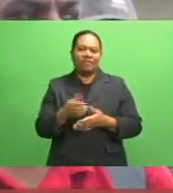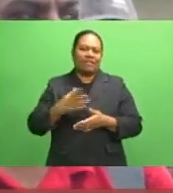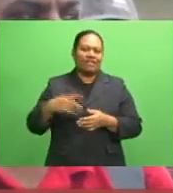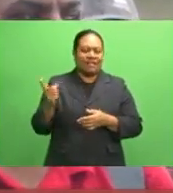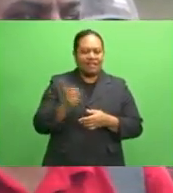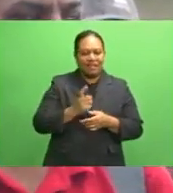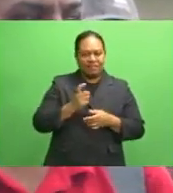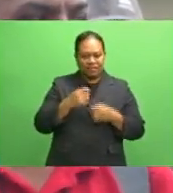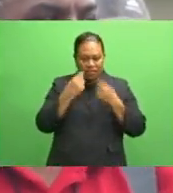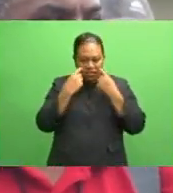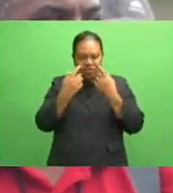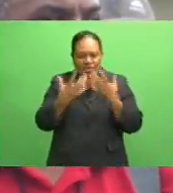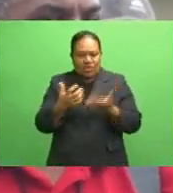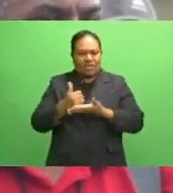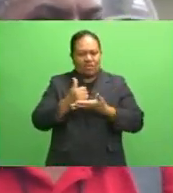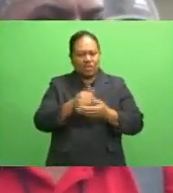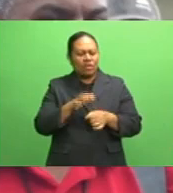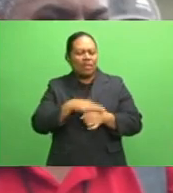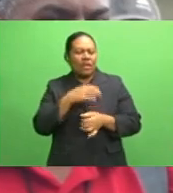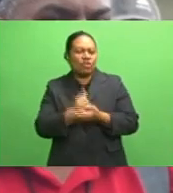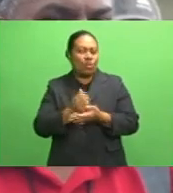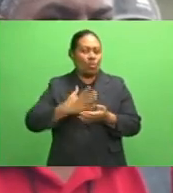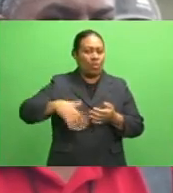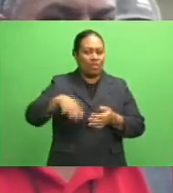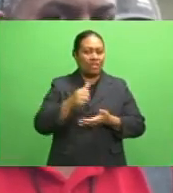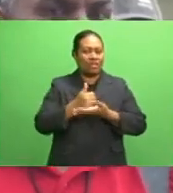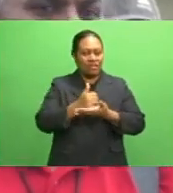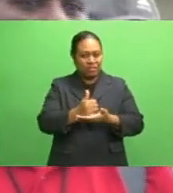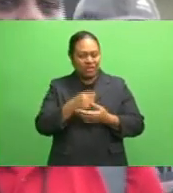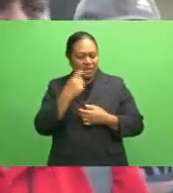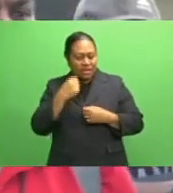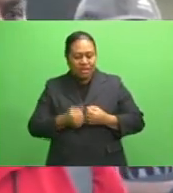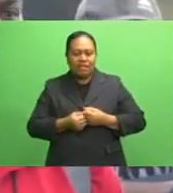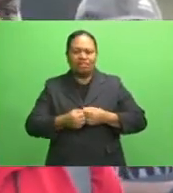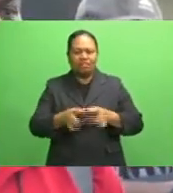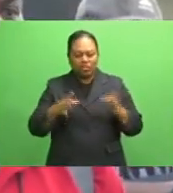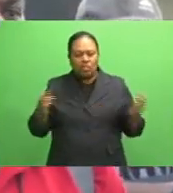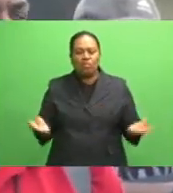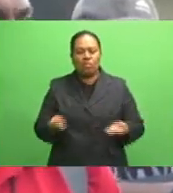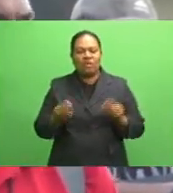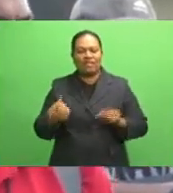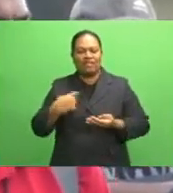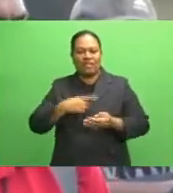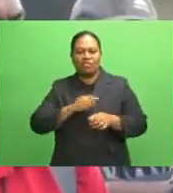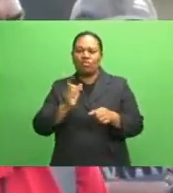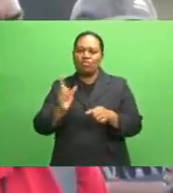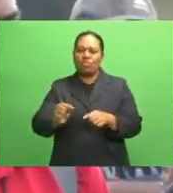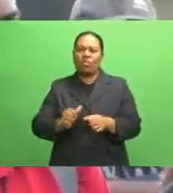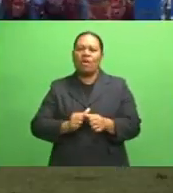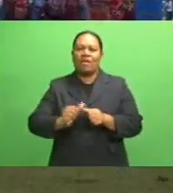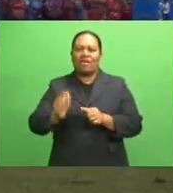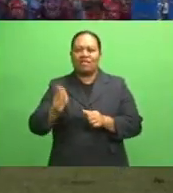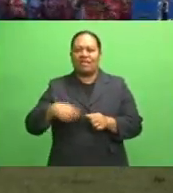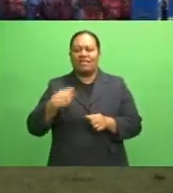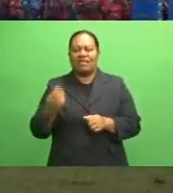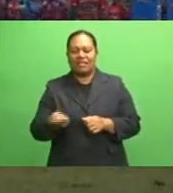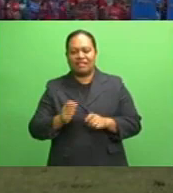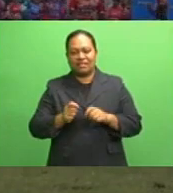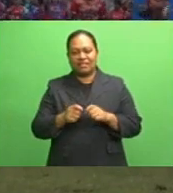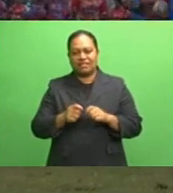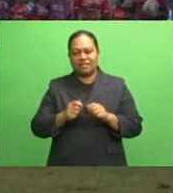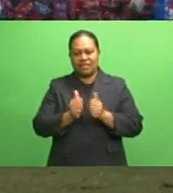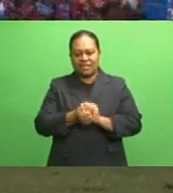shown. We just want to reassure our fans that this loss will motivate us to do better in the next round. In next week's